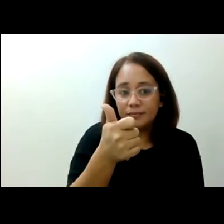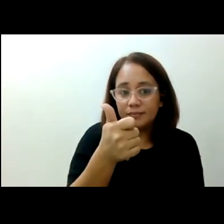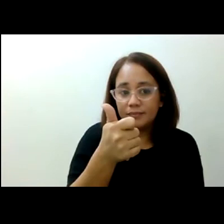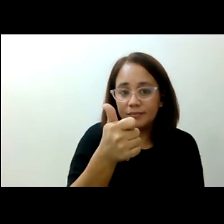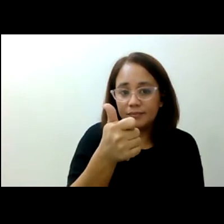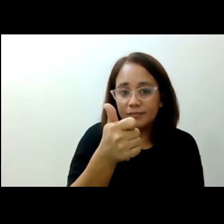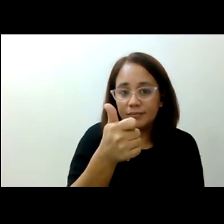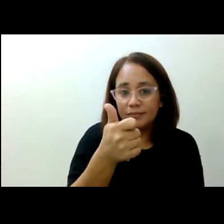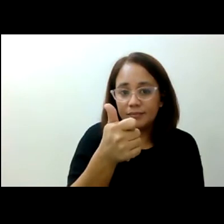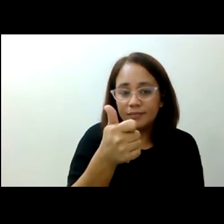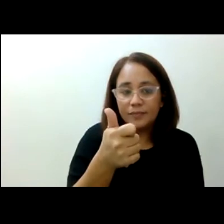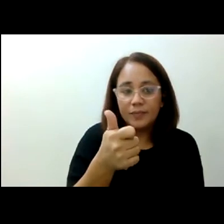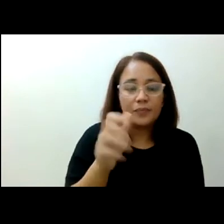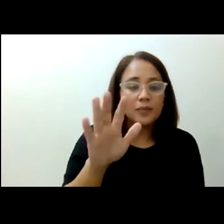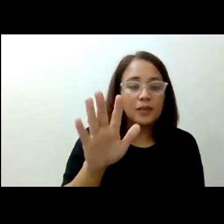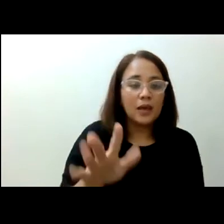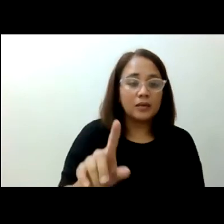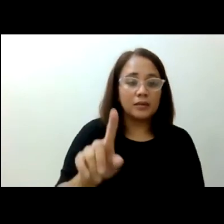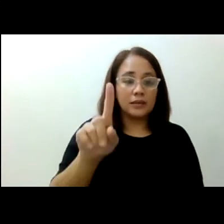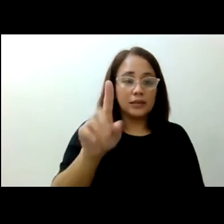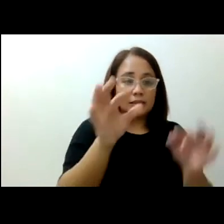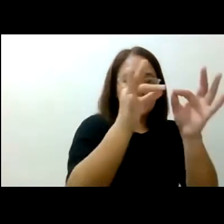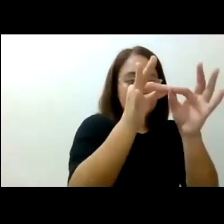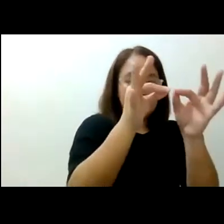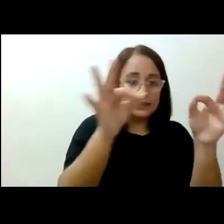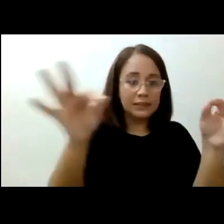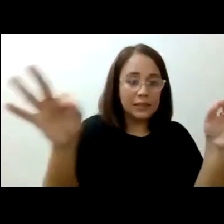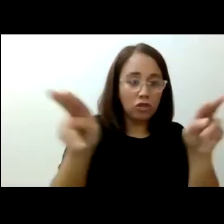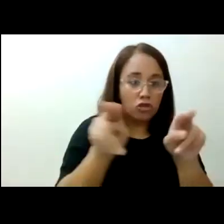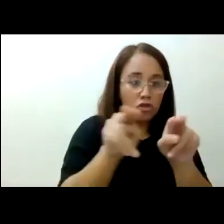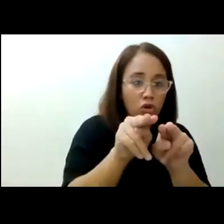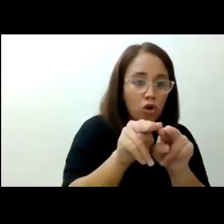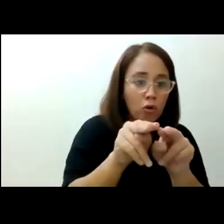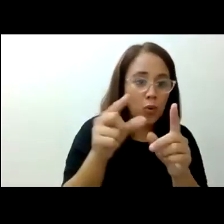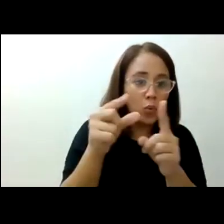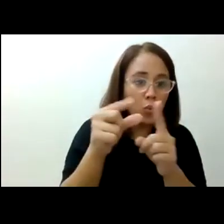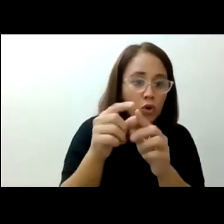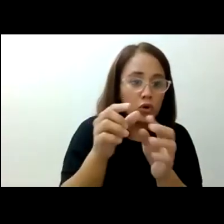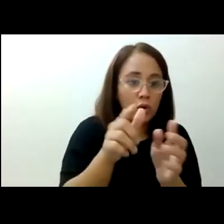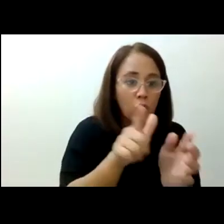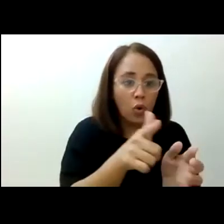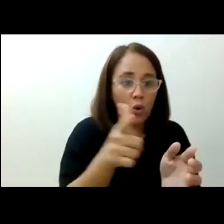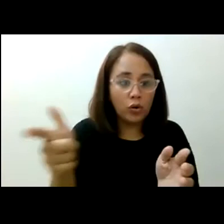okay, leave the first sentence. The normal word order in Filipino Sign Language for the